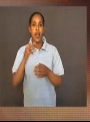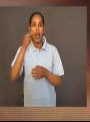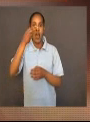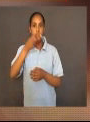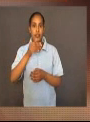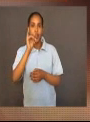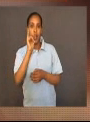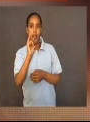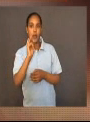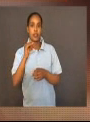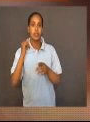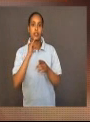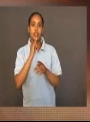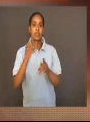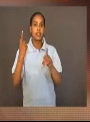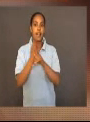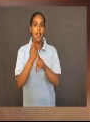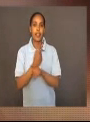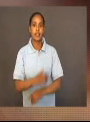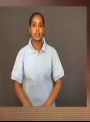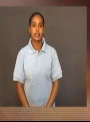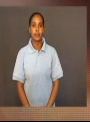hydrogen iodide is created.